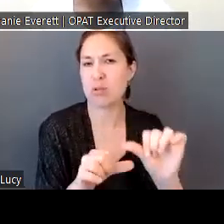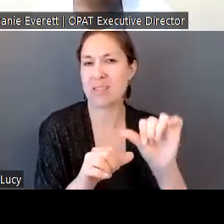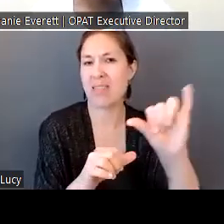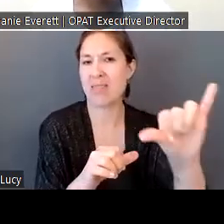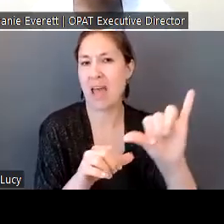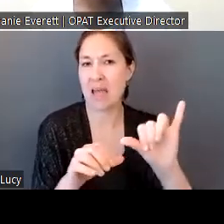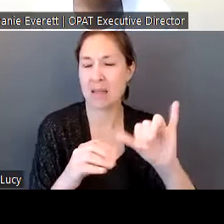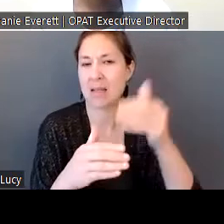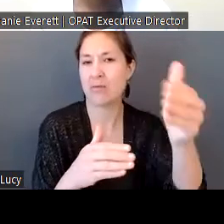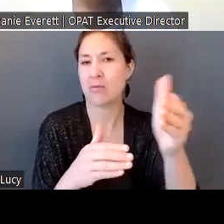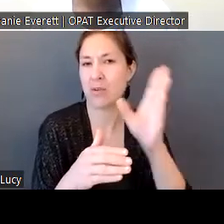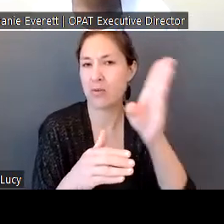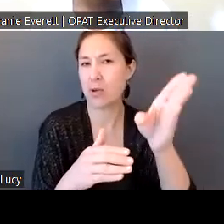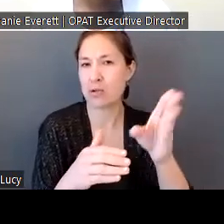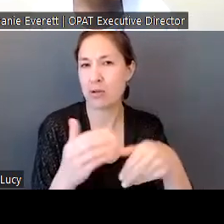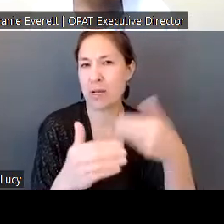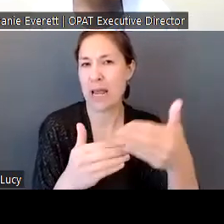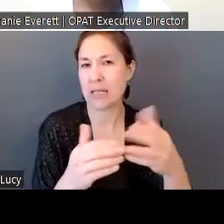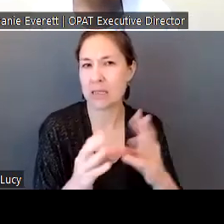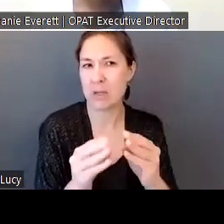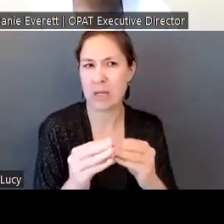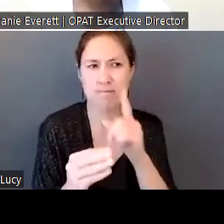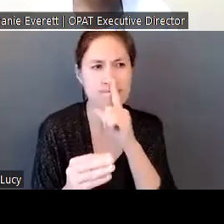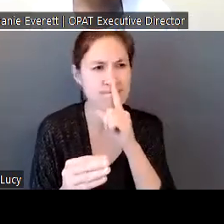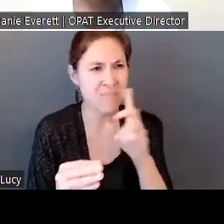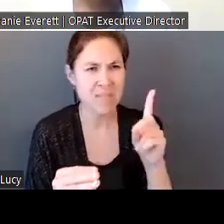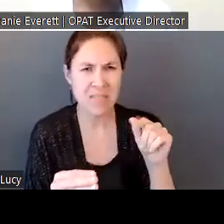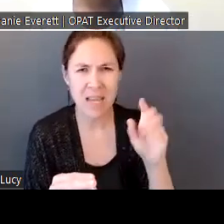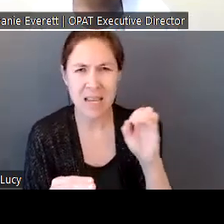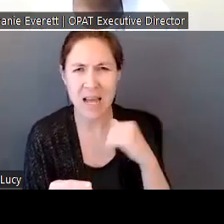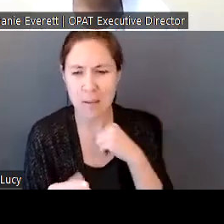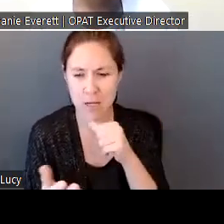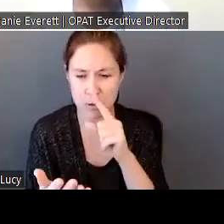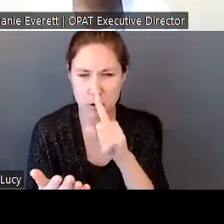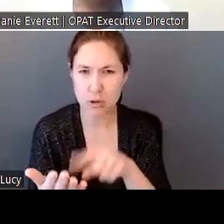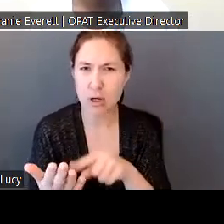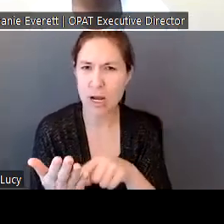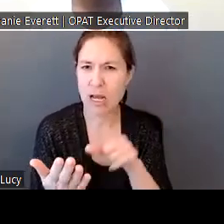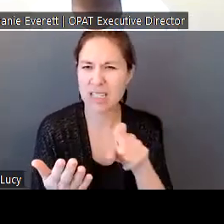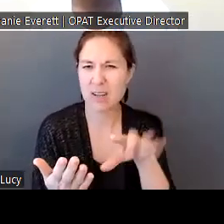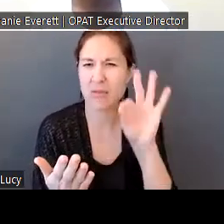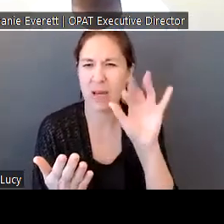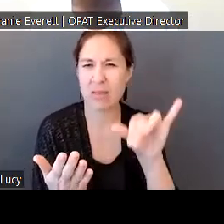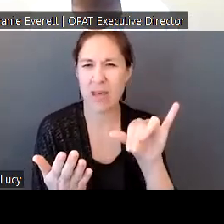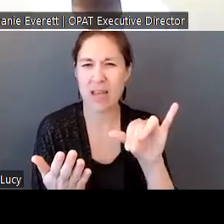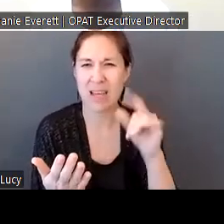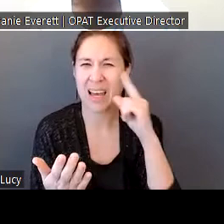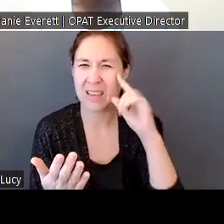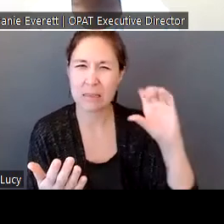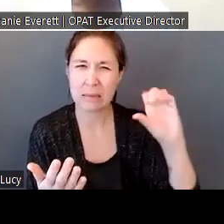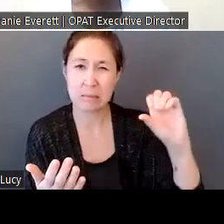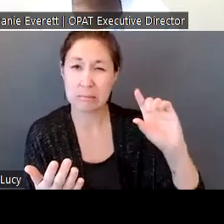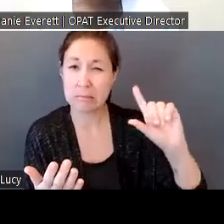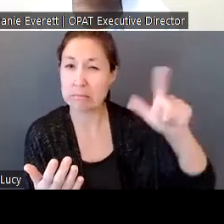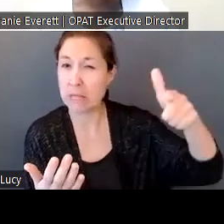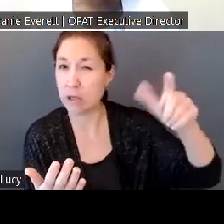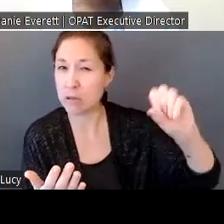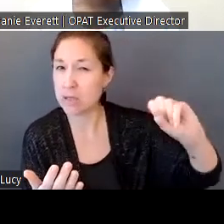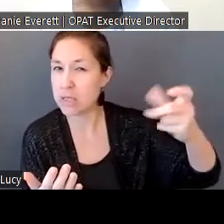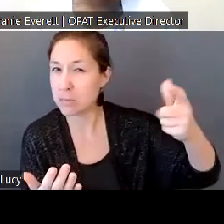should have that date. I think we have the month, but we will get you a date. I believe it's in September